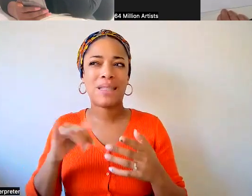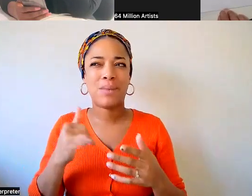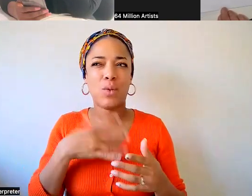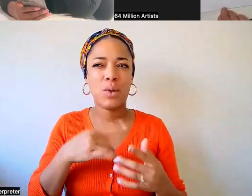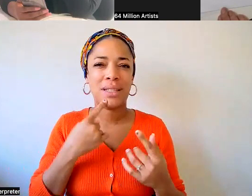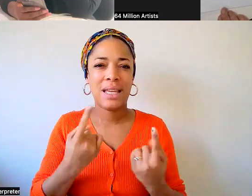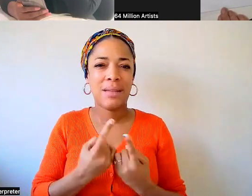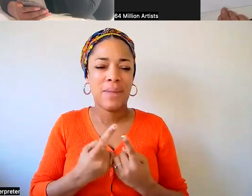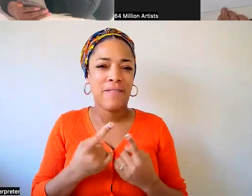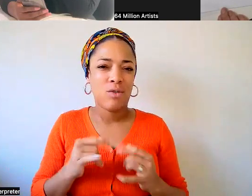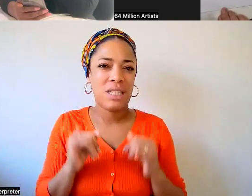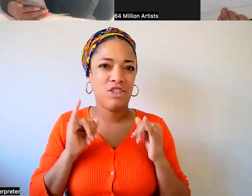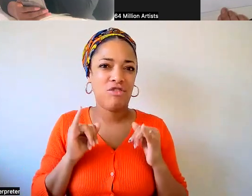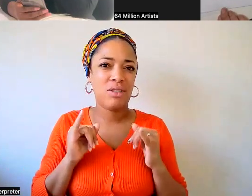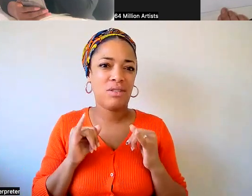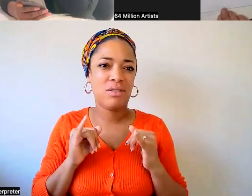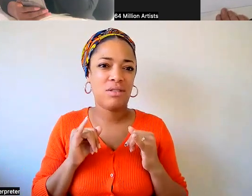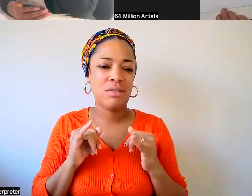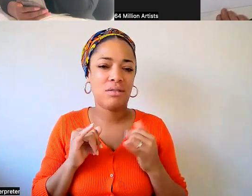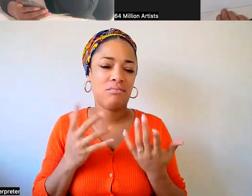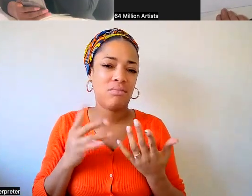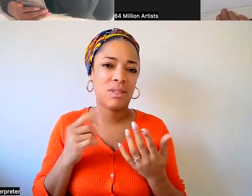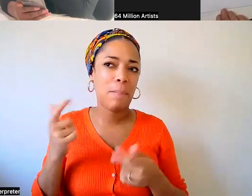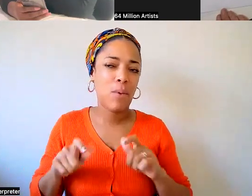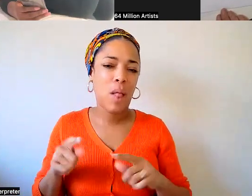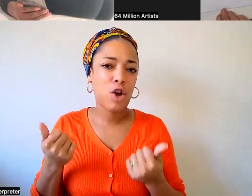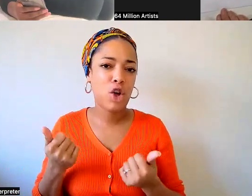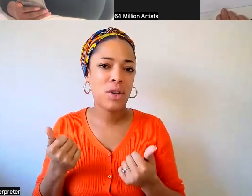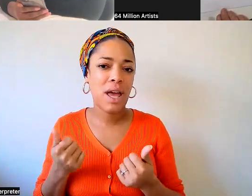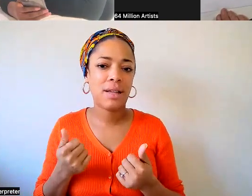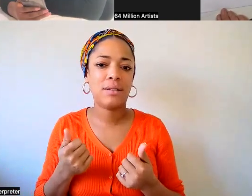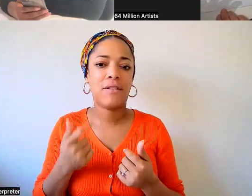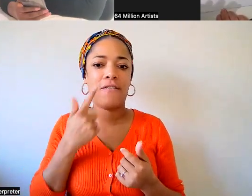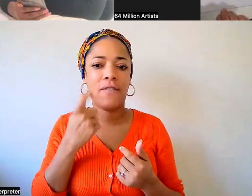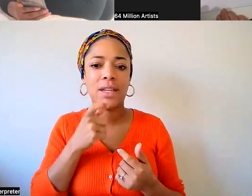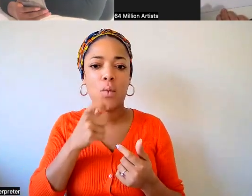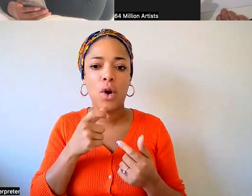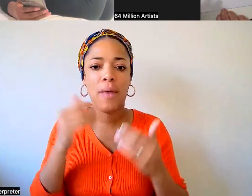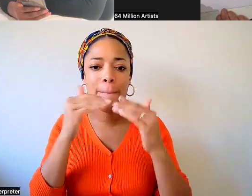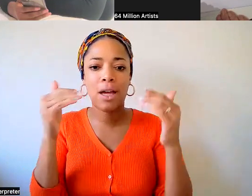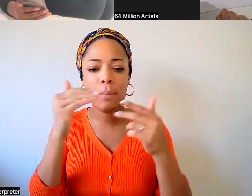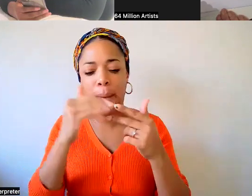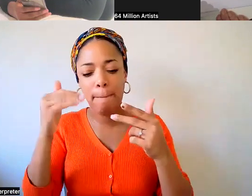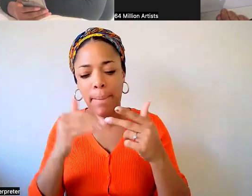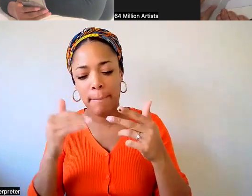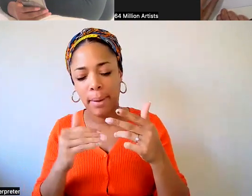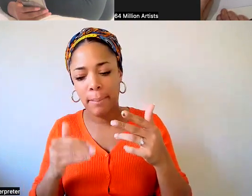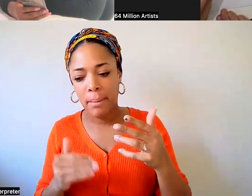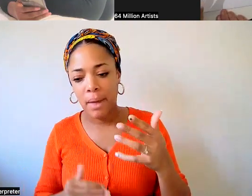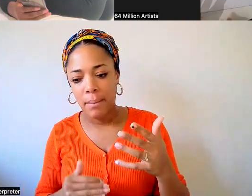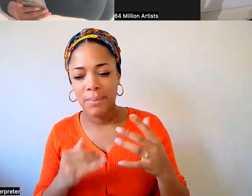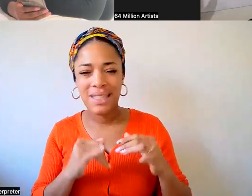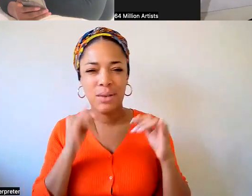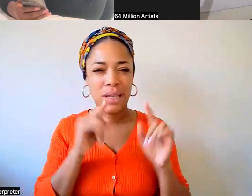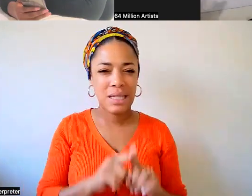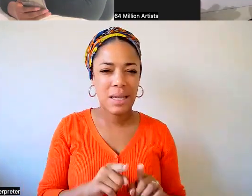But some people are very good at rhyming and being serious. But rhyme is very good for comedy, say. Can be, anyway. Mm. So you